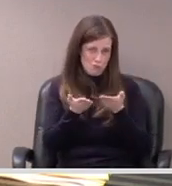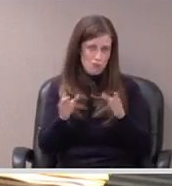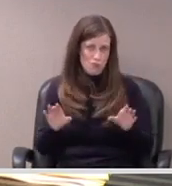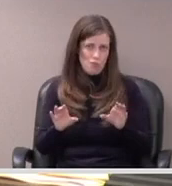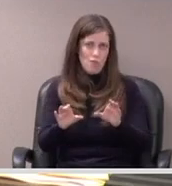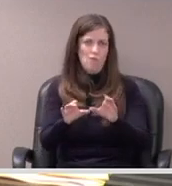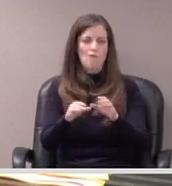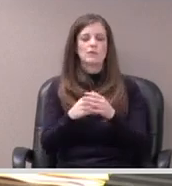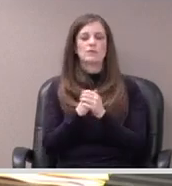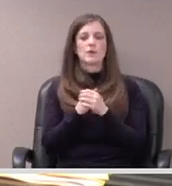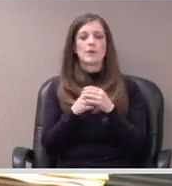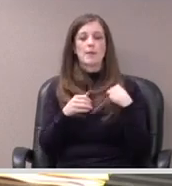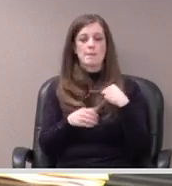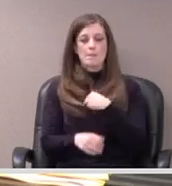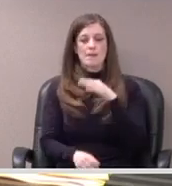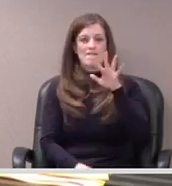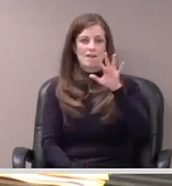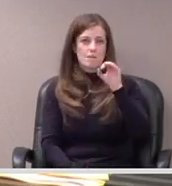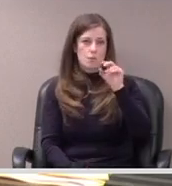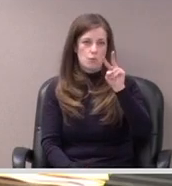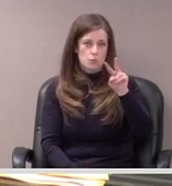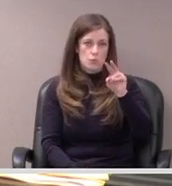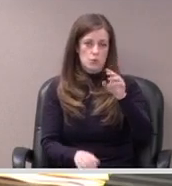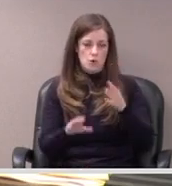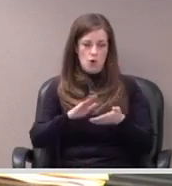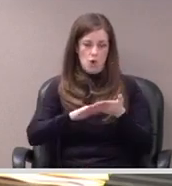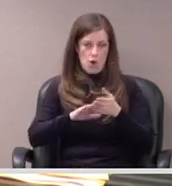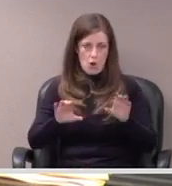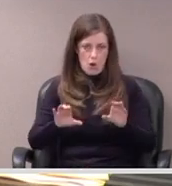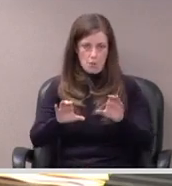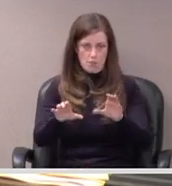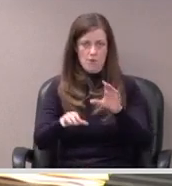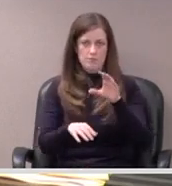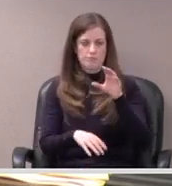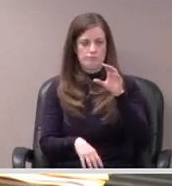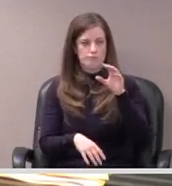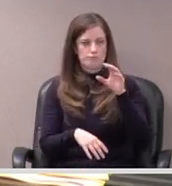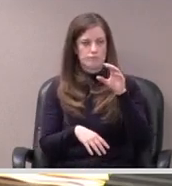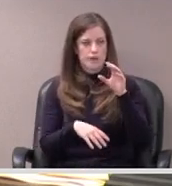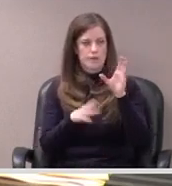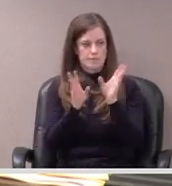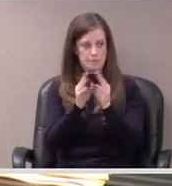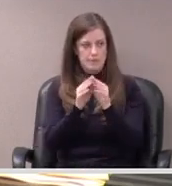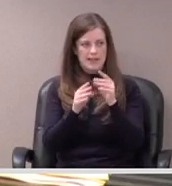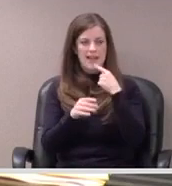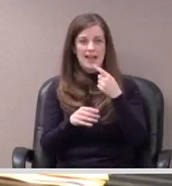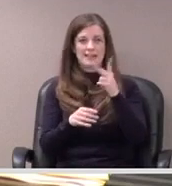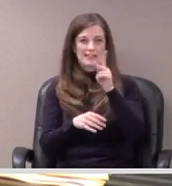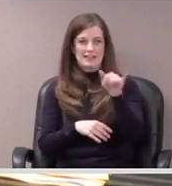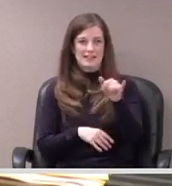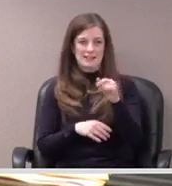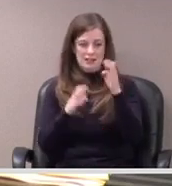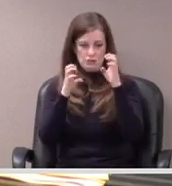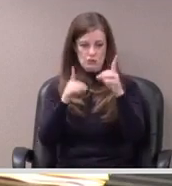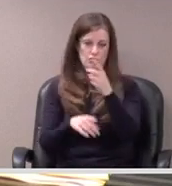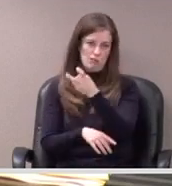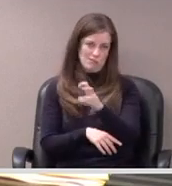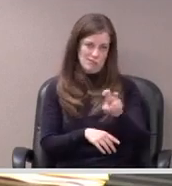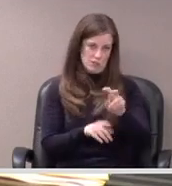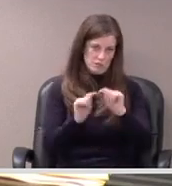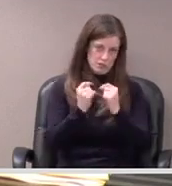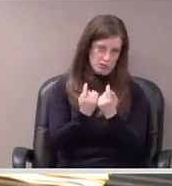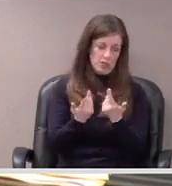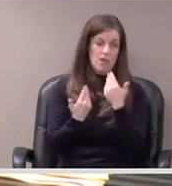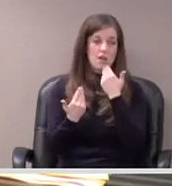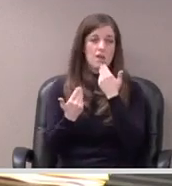member of Evolve 502 Operating Committee, and a member of the Kentucky Education Transition Team. I would also like to